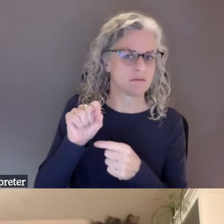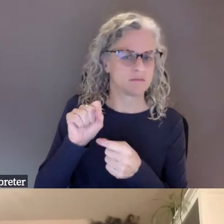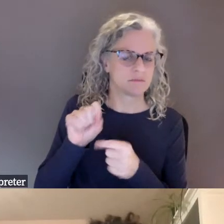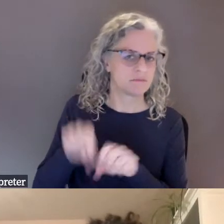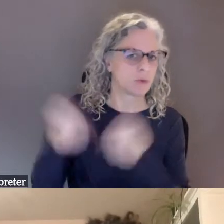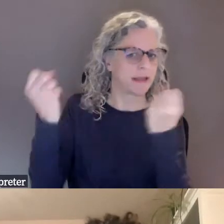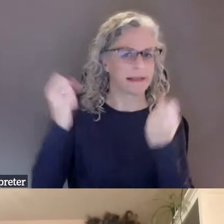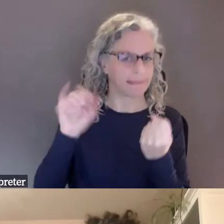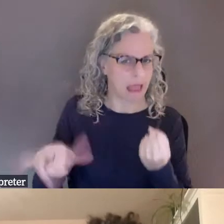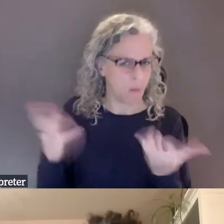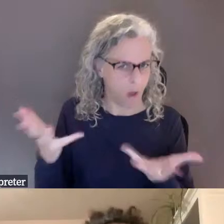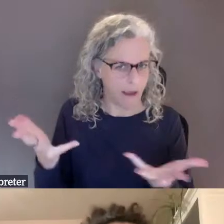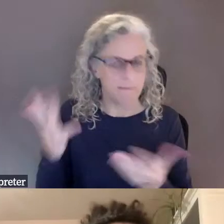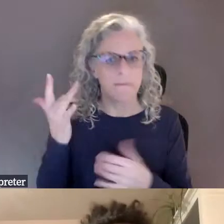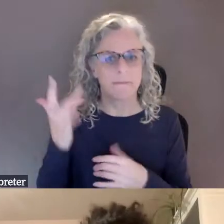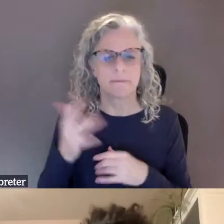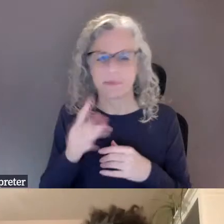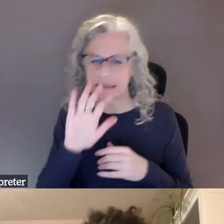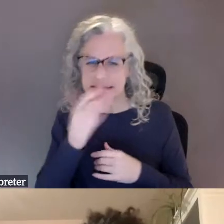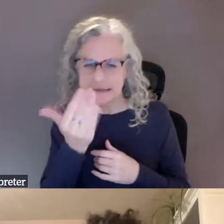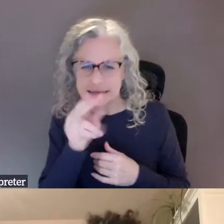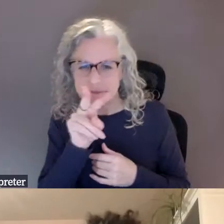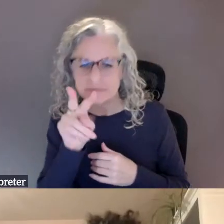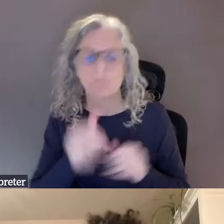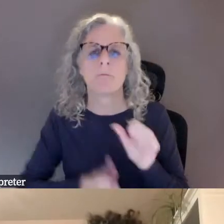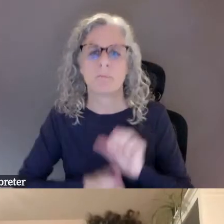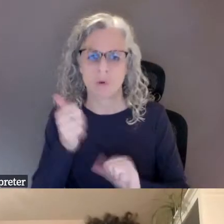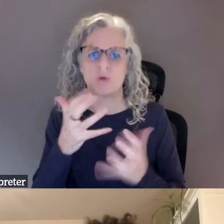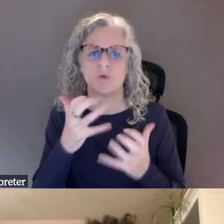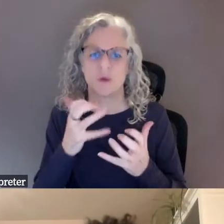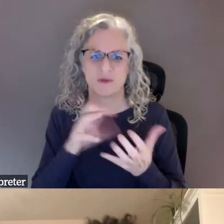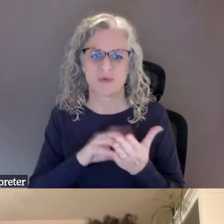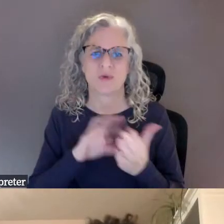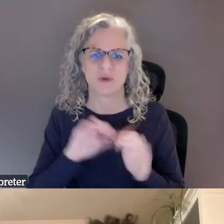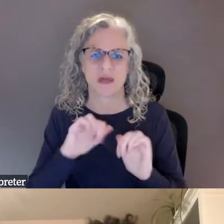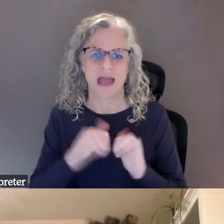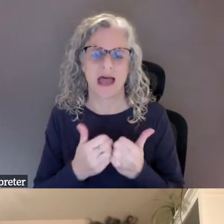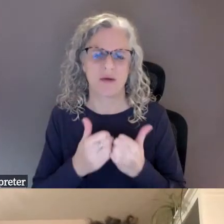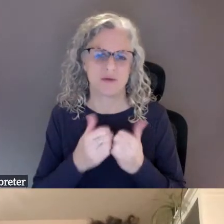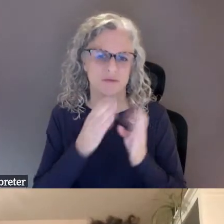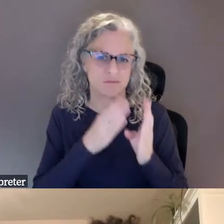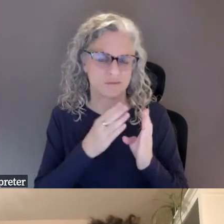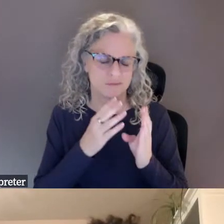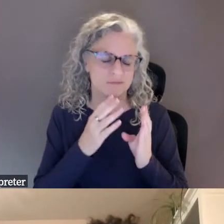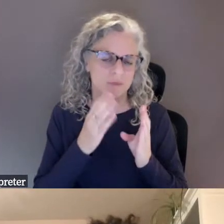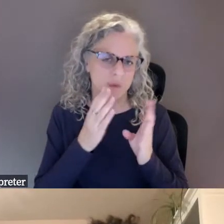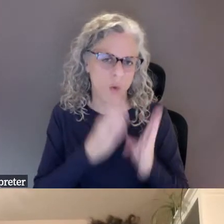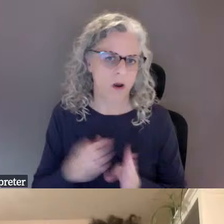Yeah, it looks like the majority of folks are here to learn about how to organize against Israel bonds.